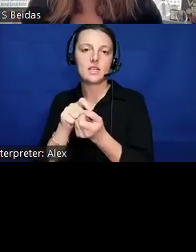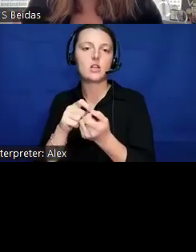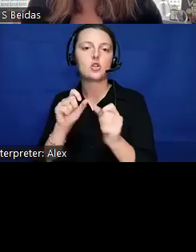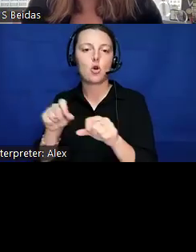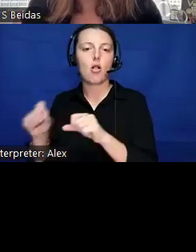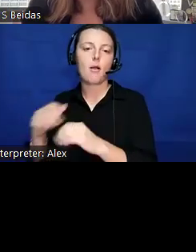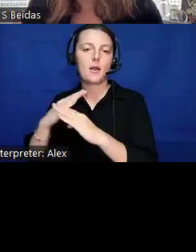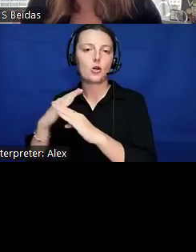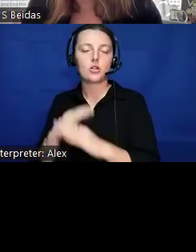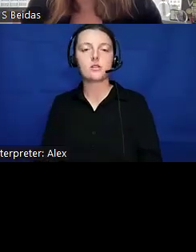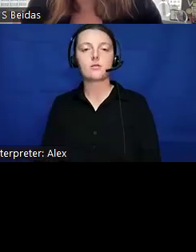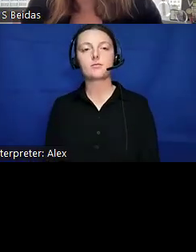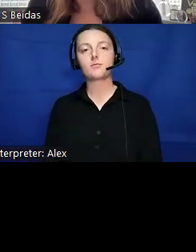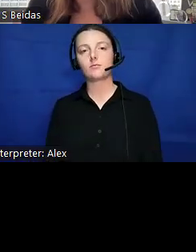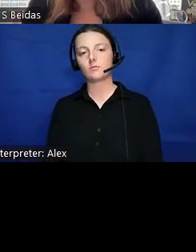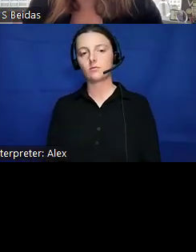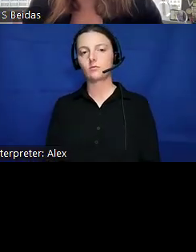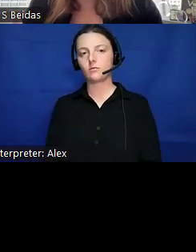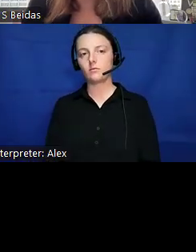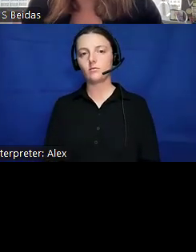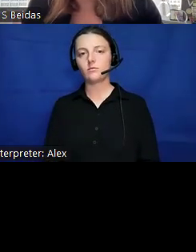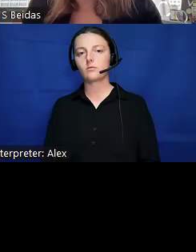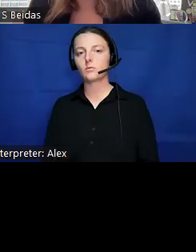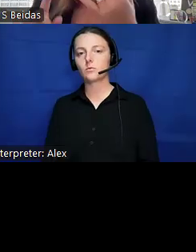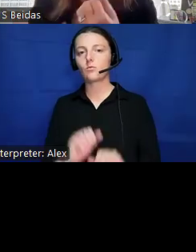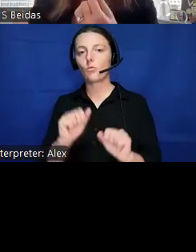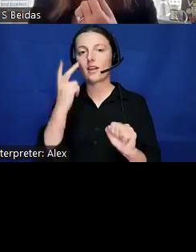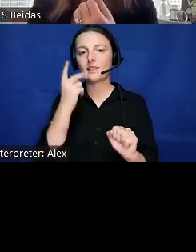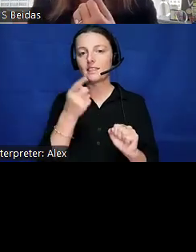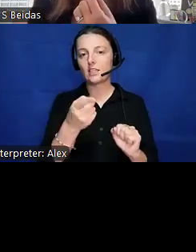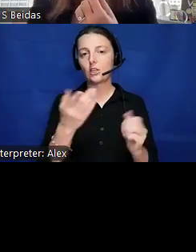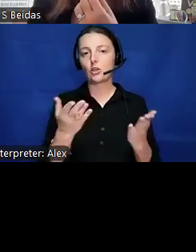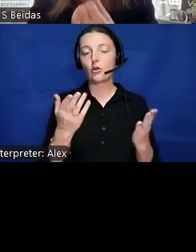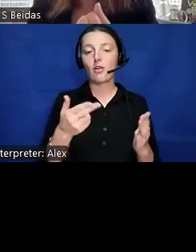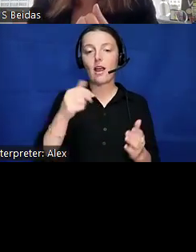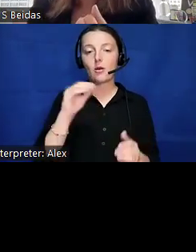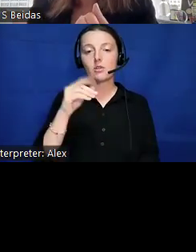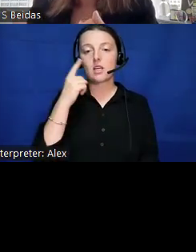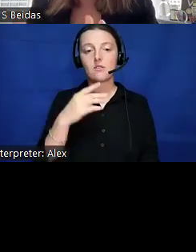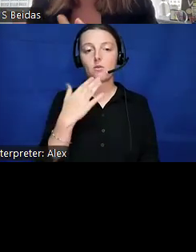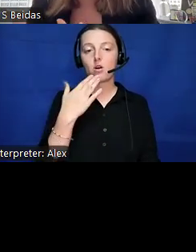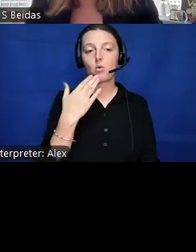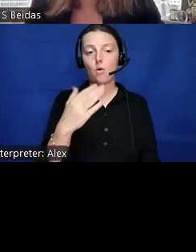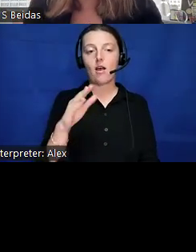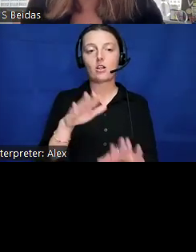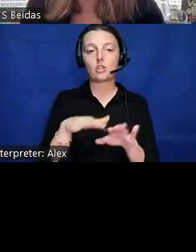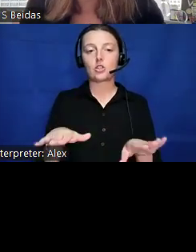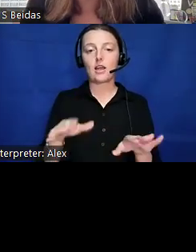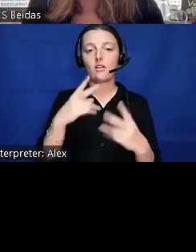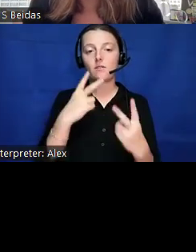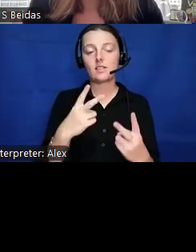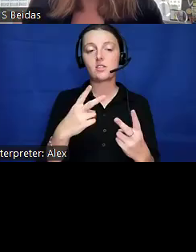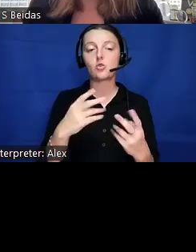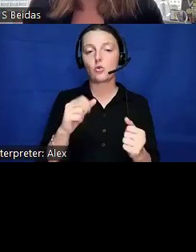What you can see here is that a higher percentage of well child visits received the whole program, so a discussion about secure storage and